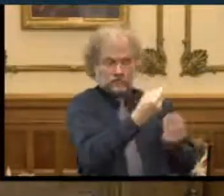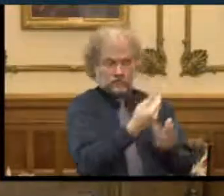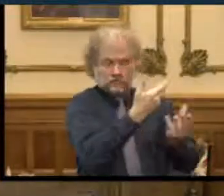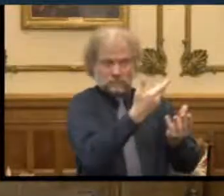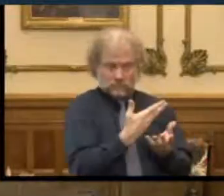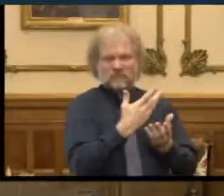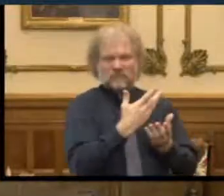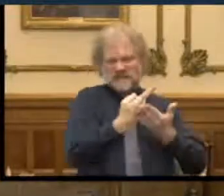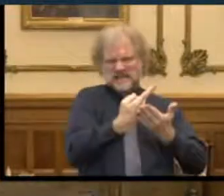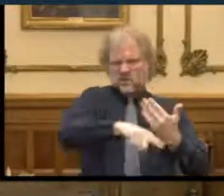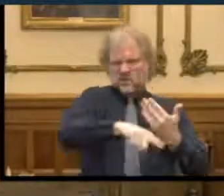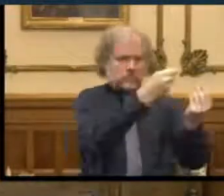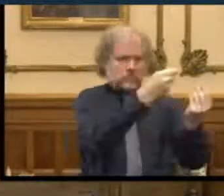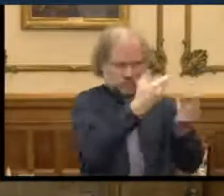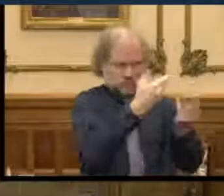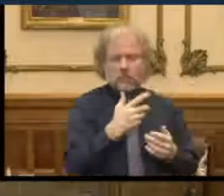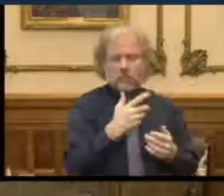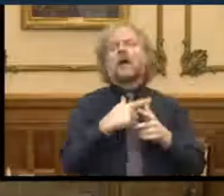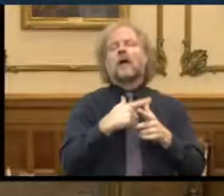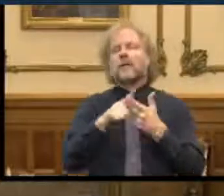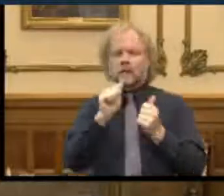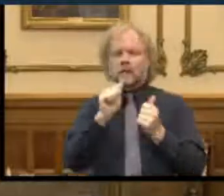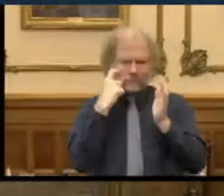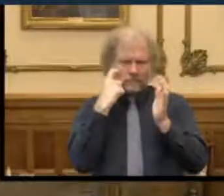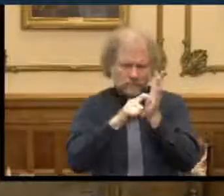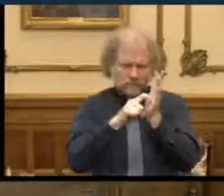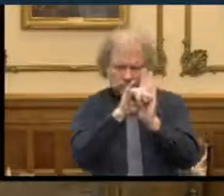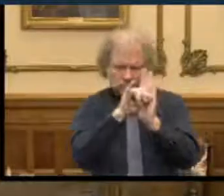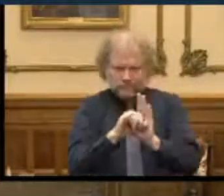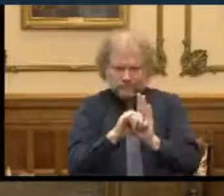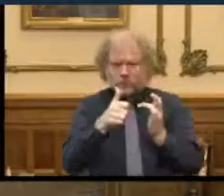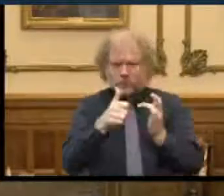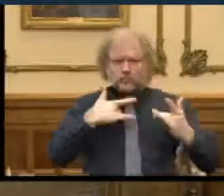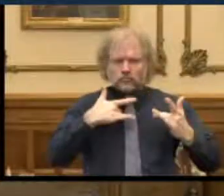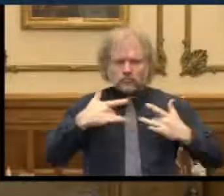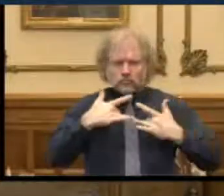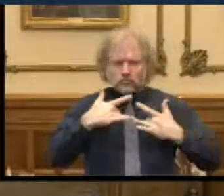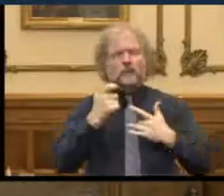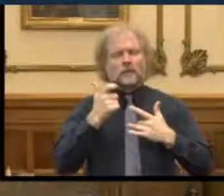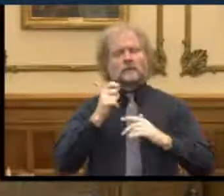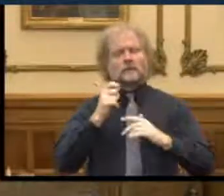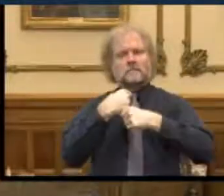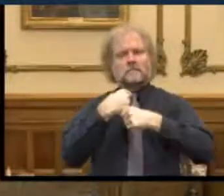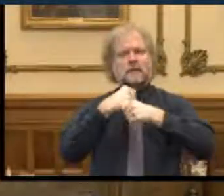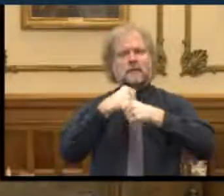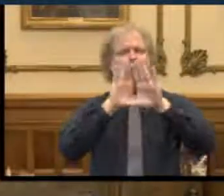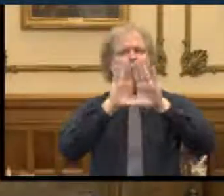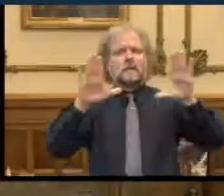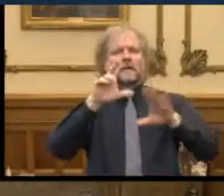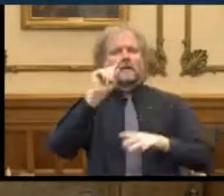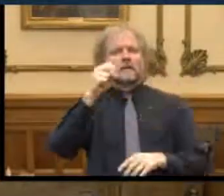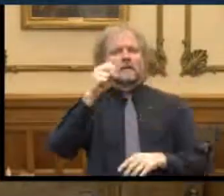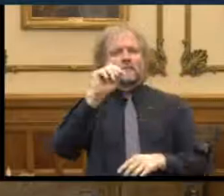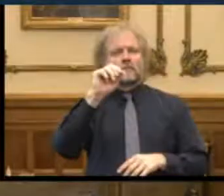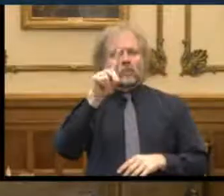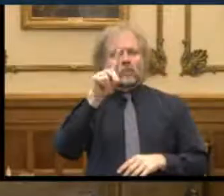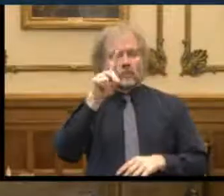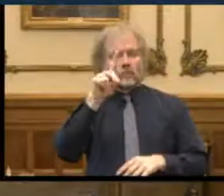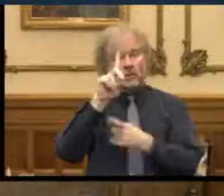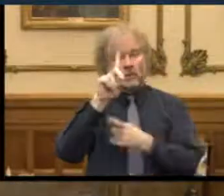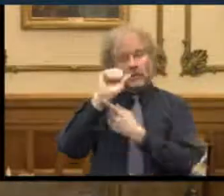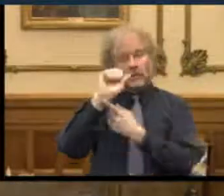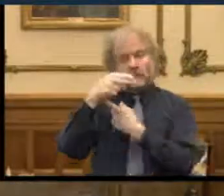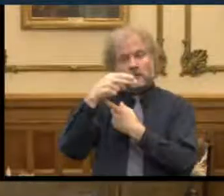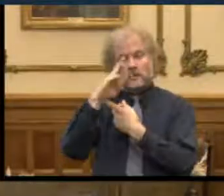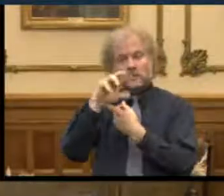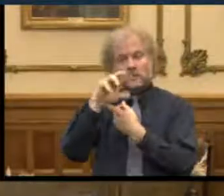back next week, we'll be able to identify any outstanding concerns and start building the dashboard. Our plan is to still have a dashboard